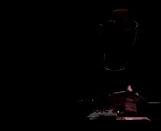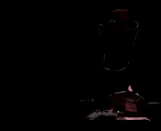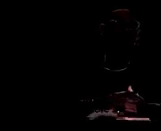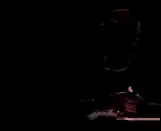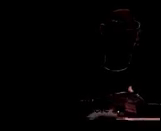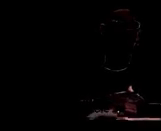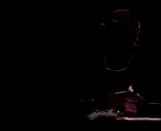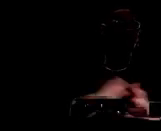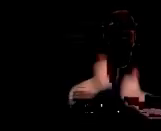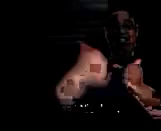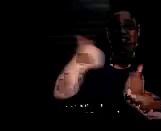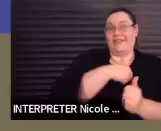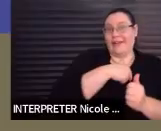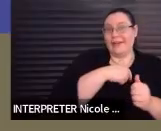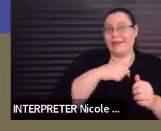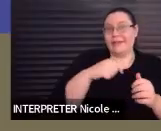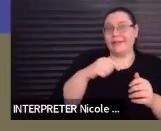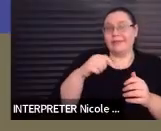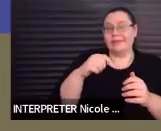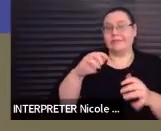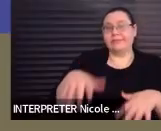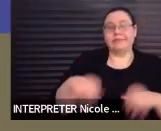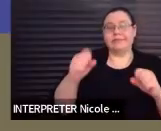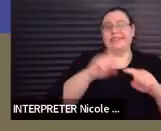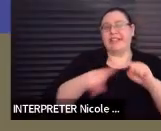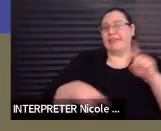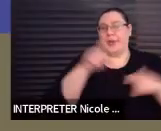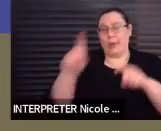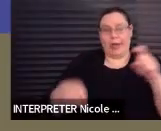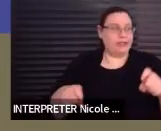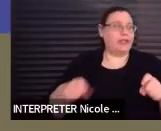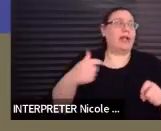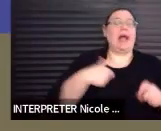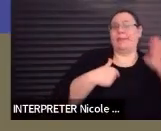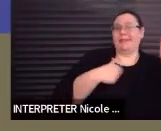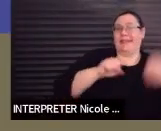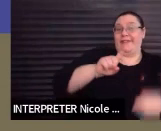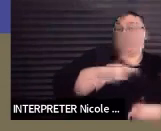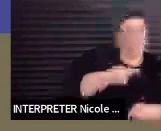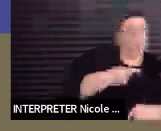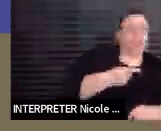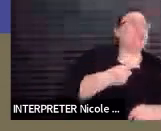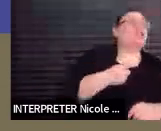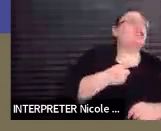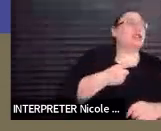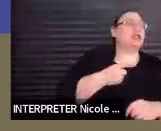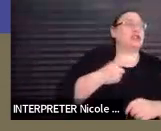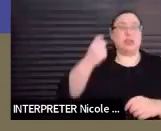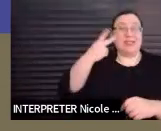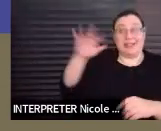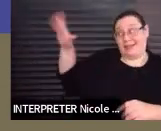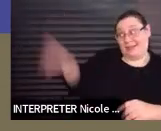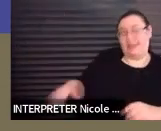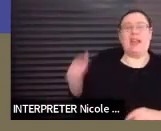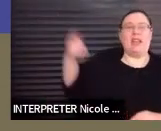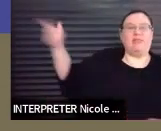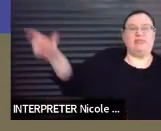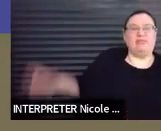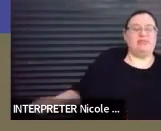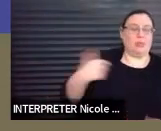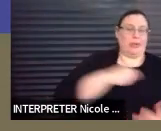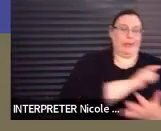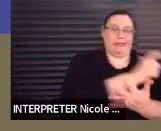Each of us took one of the different questions. So I'll be presenting first, and we're going to go in the order that you see right